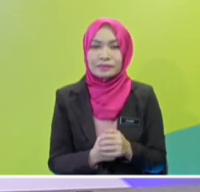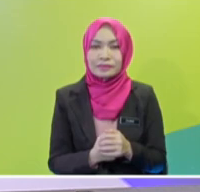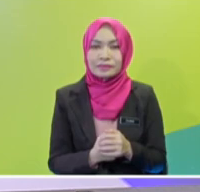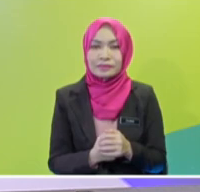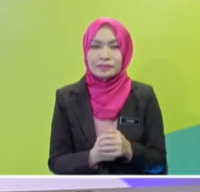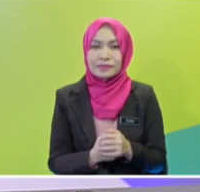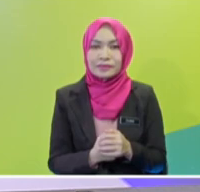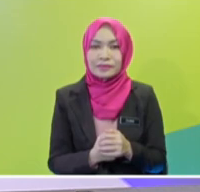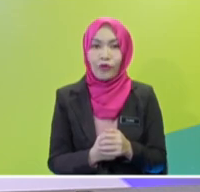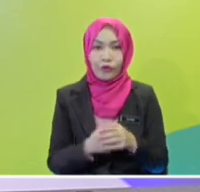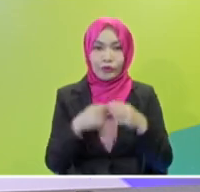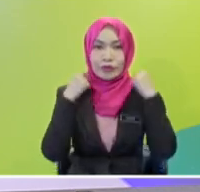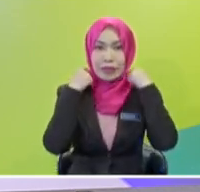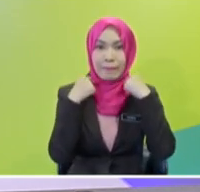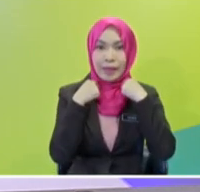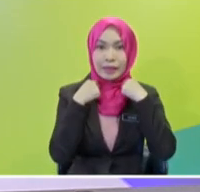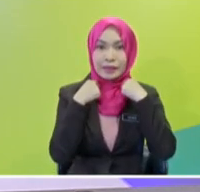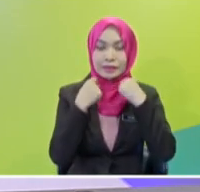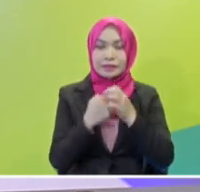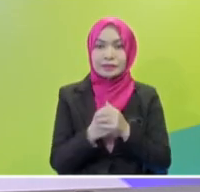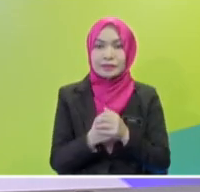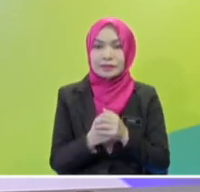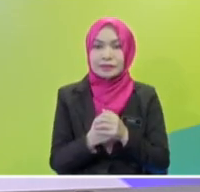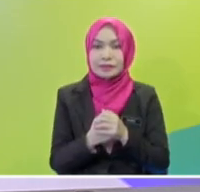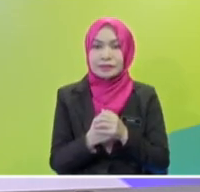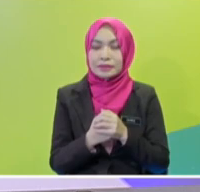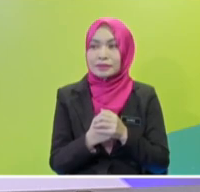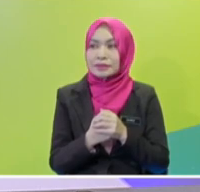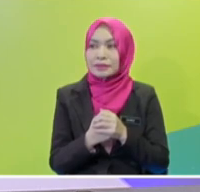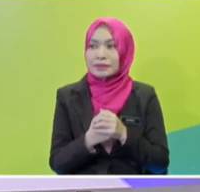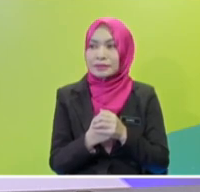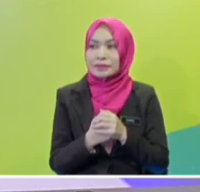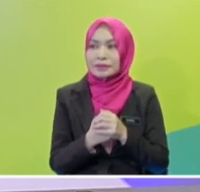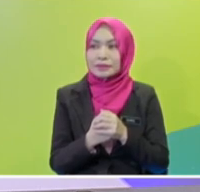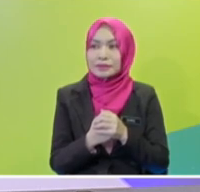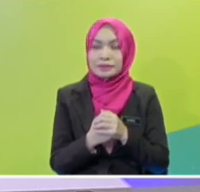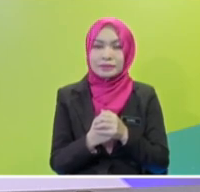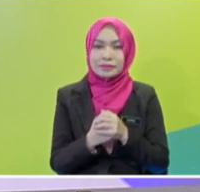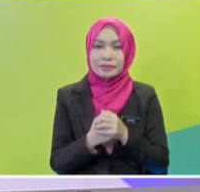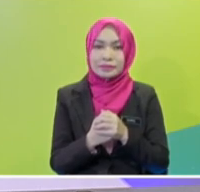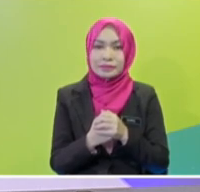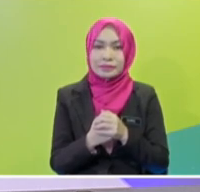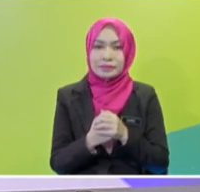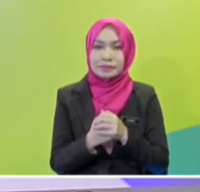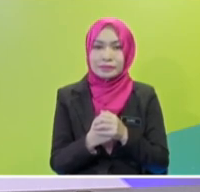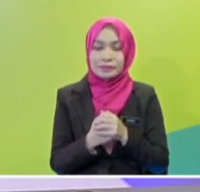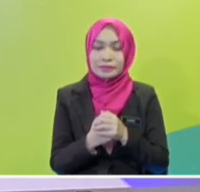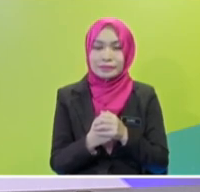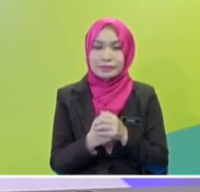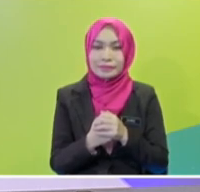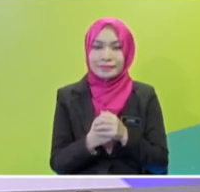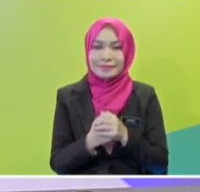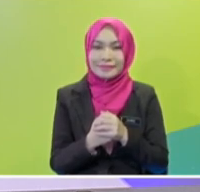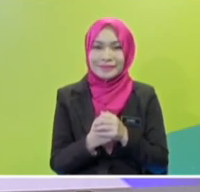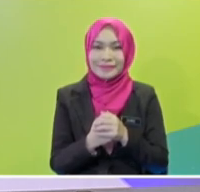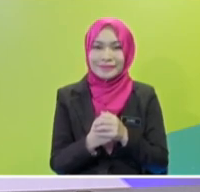fold it back. Fold it back. Okay. Yeah. Okay, fold it back. Okay. Okay, like this.